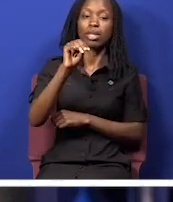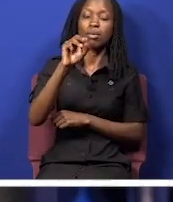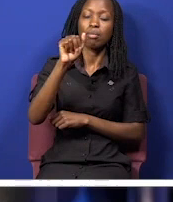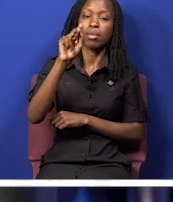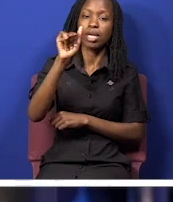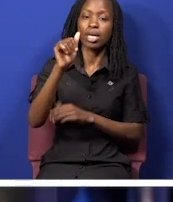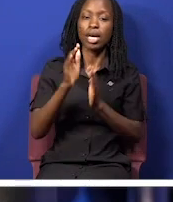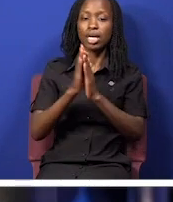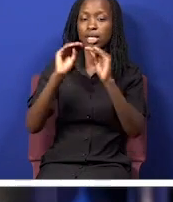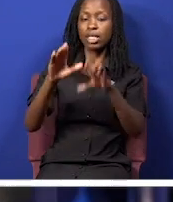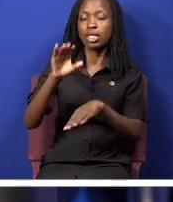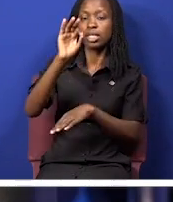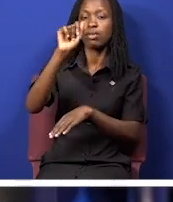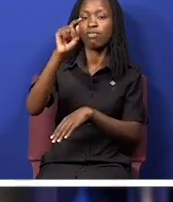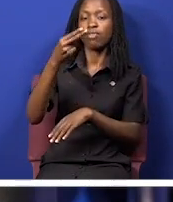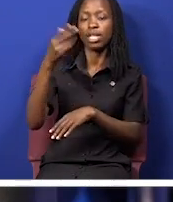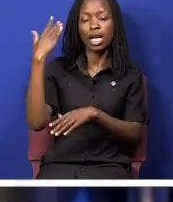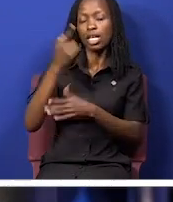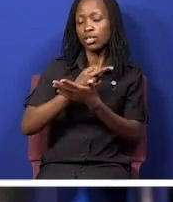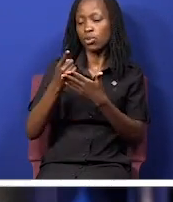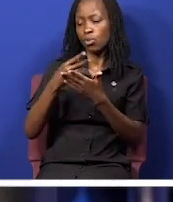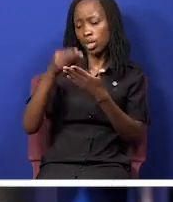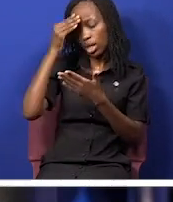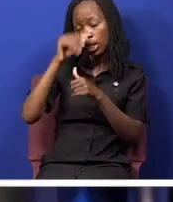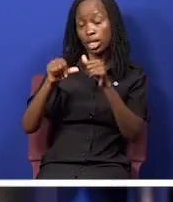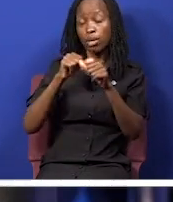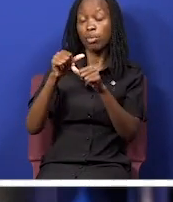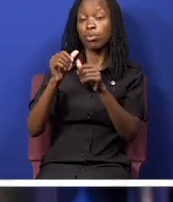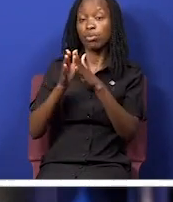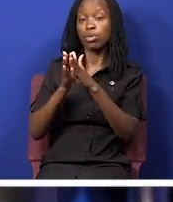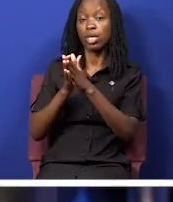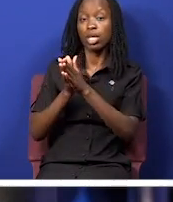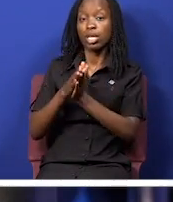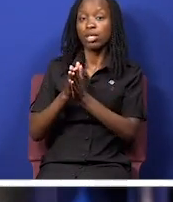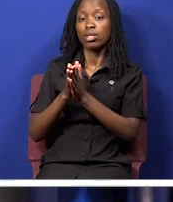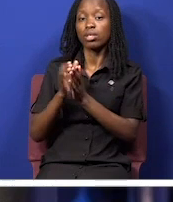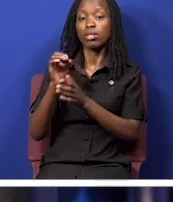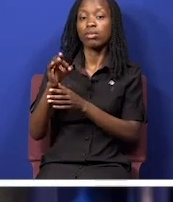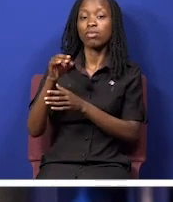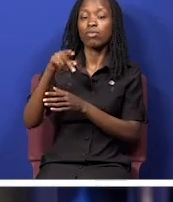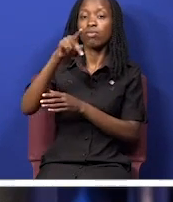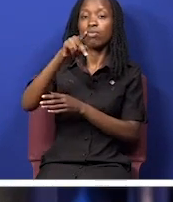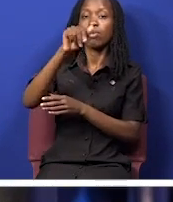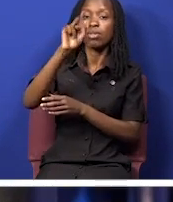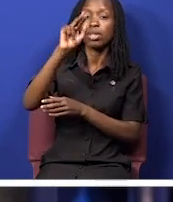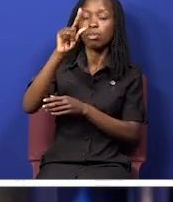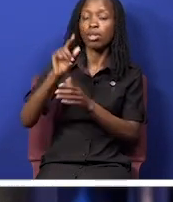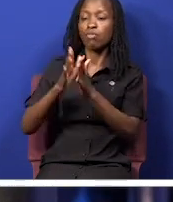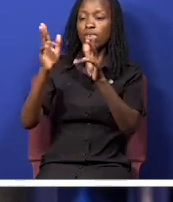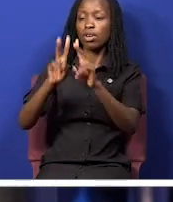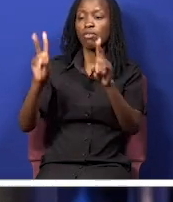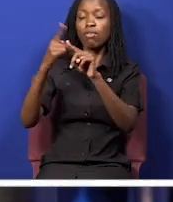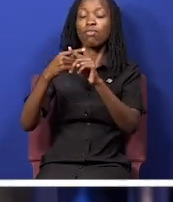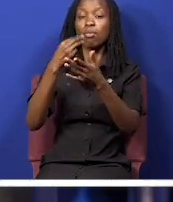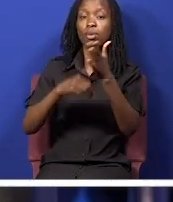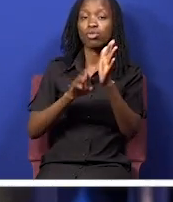Woodley and Teacher Faith. Last week we learned about the parable of the pearl of great value from Matthew